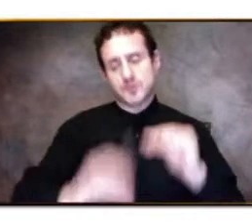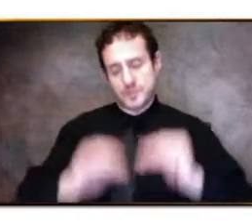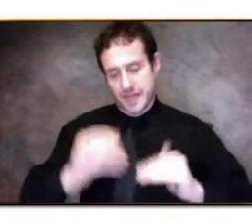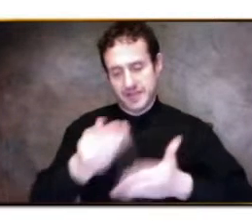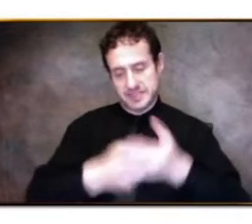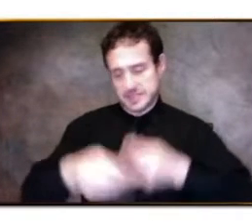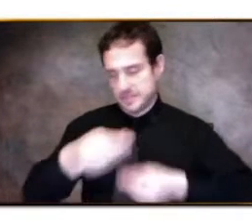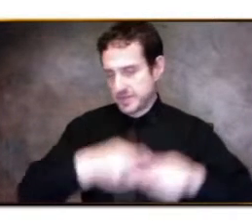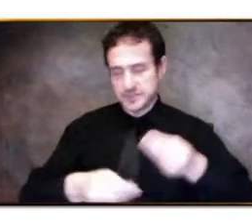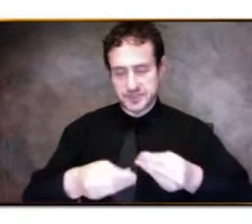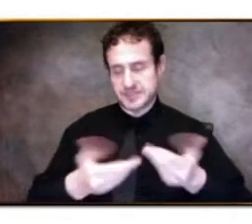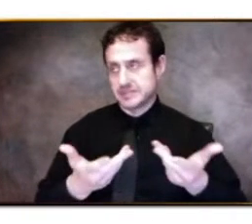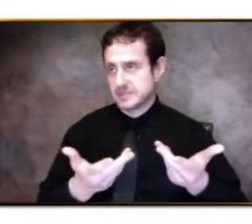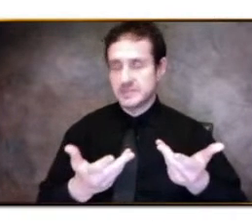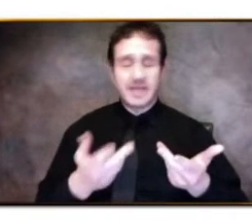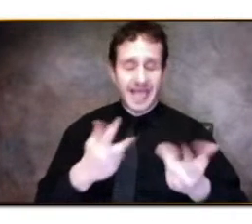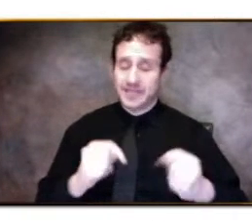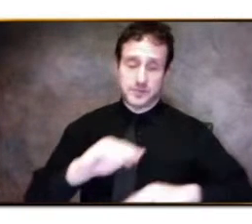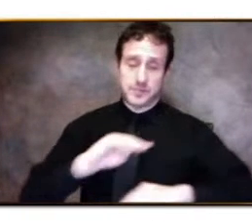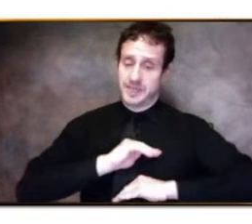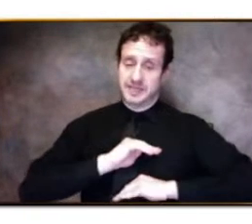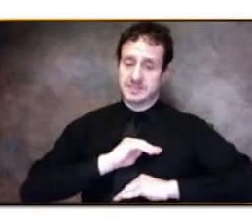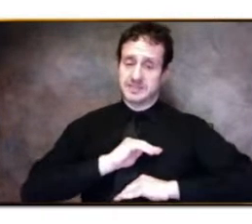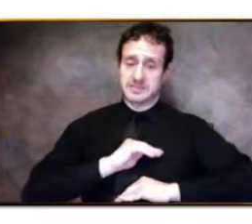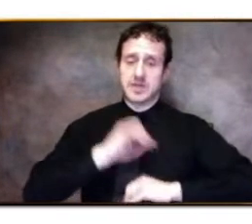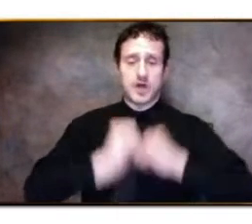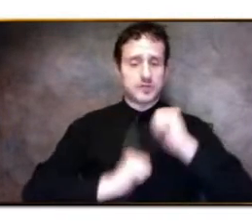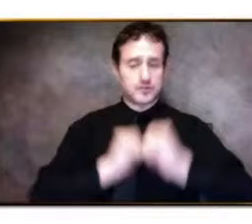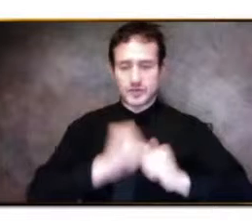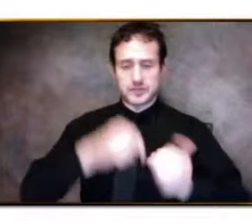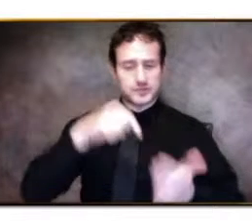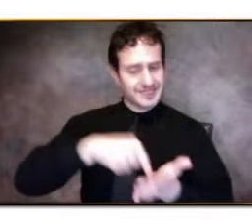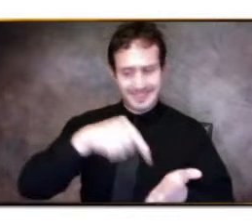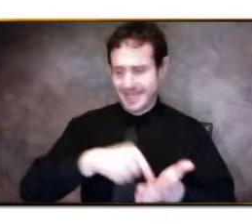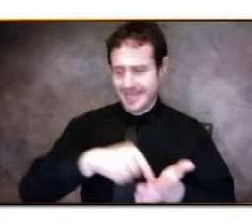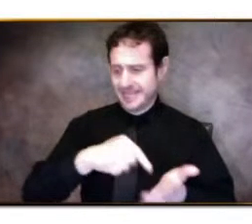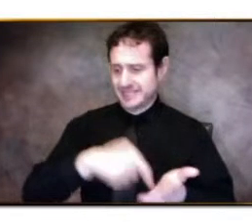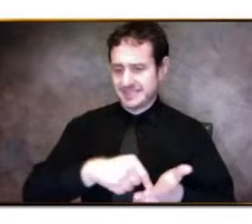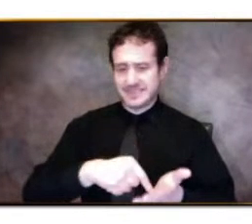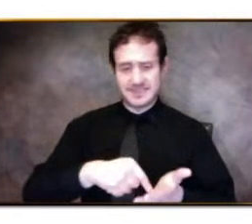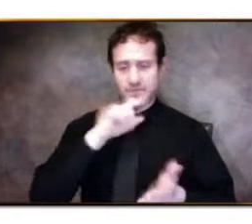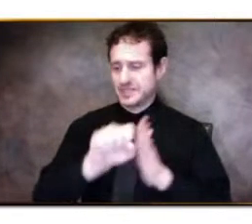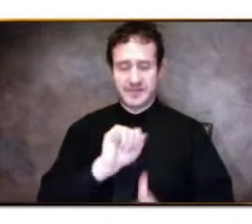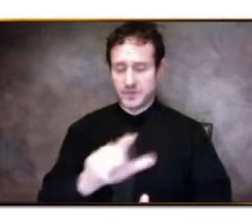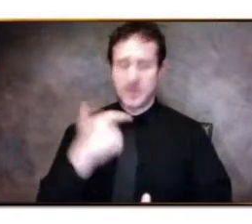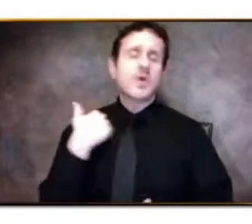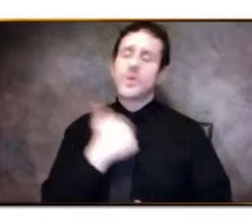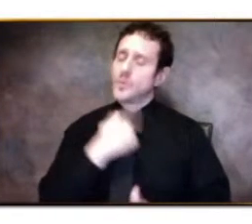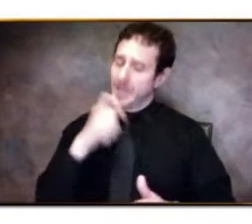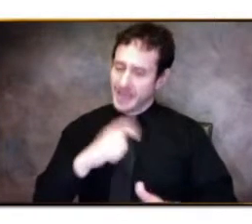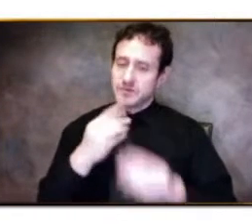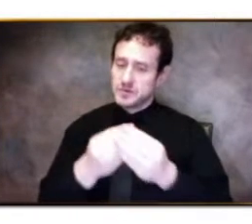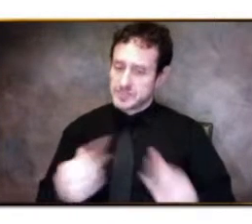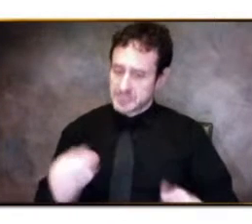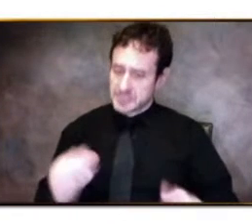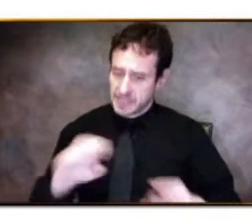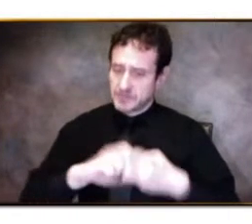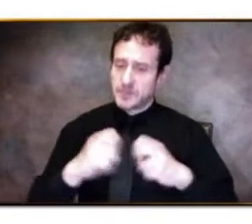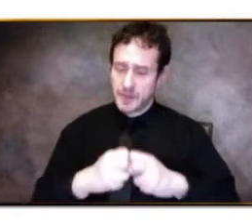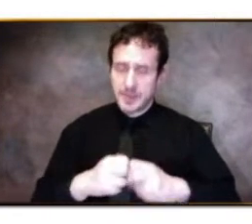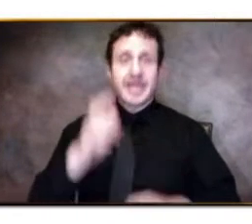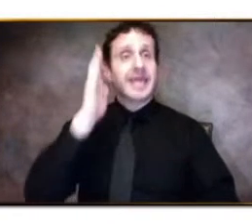and to meet the demands of a structural deficit for our state. But we'll get there. It just won't be,